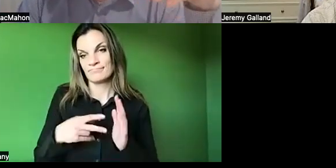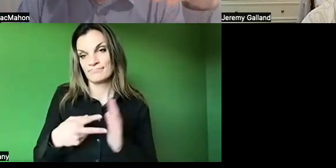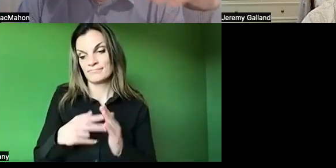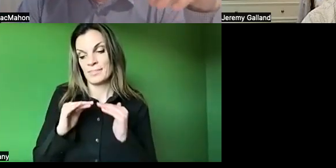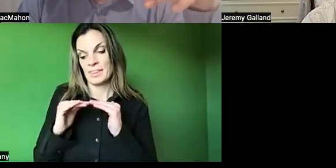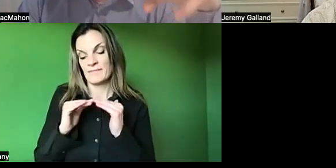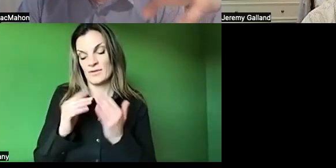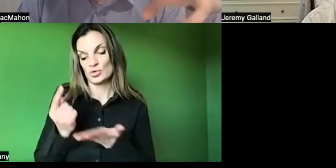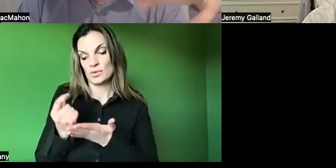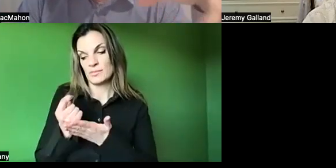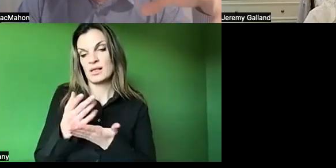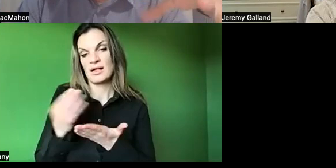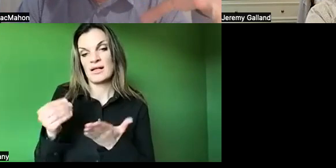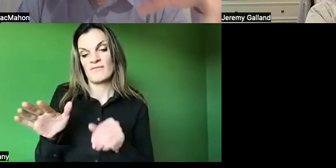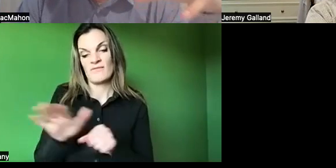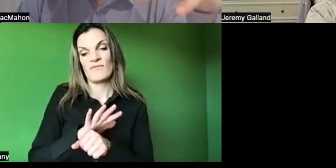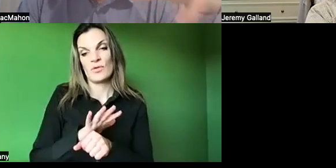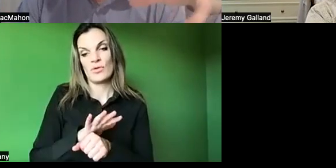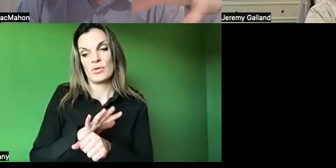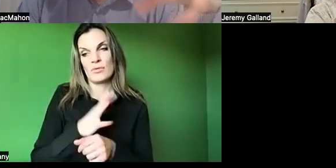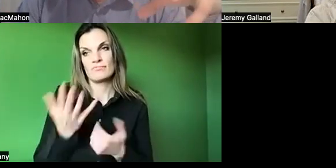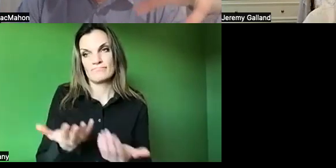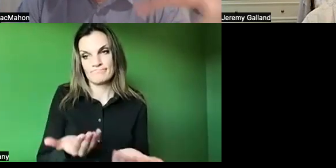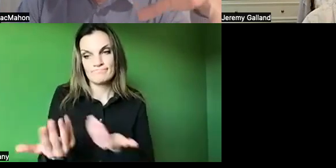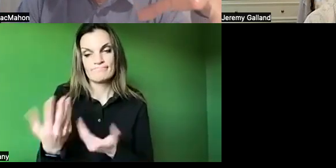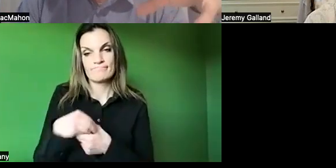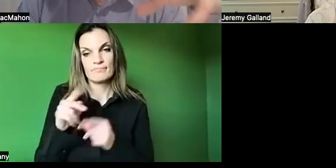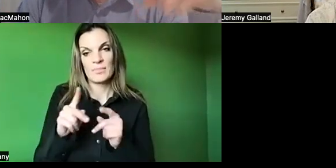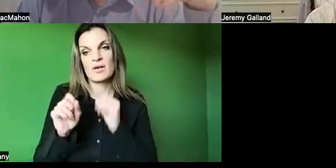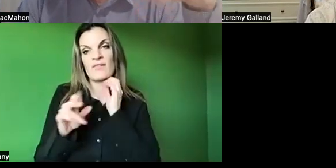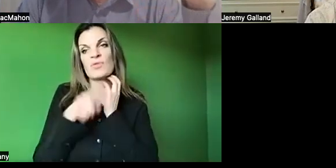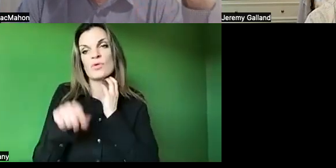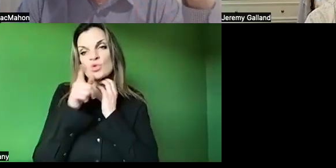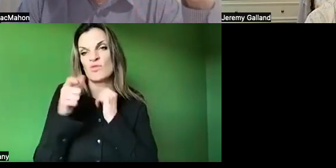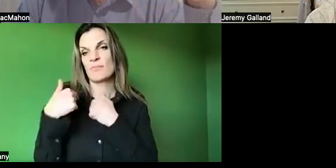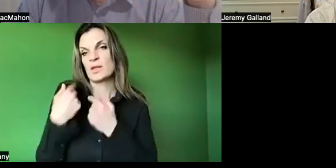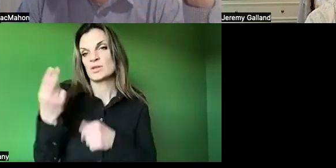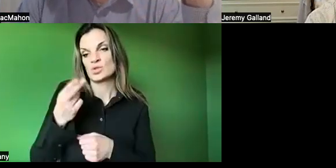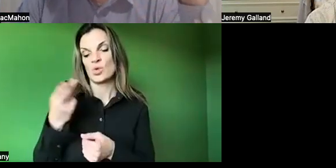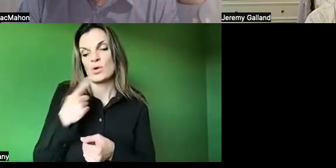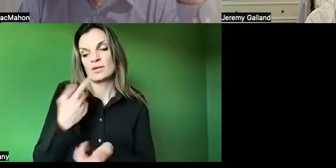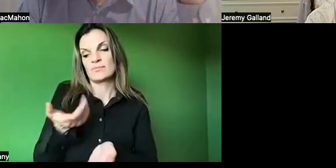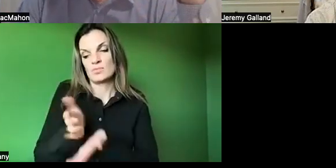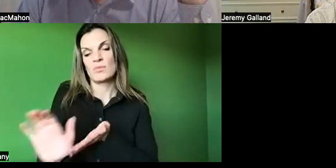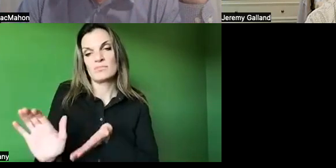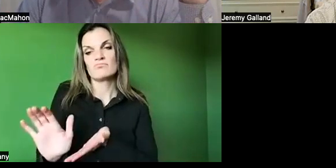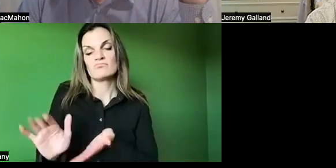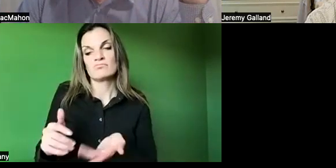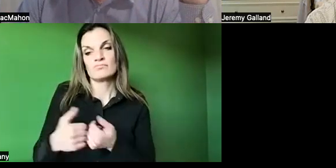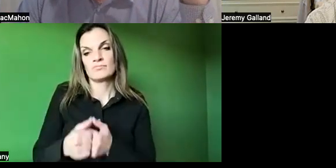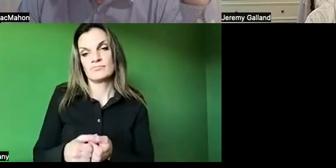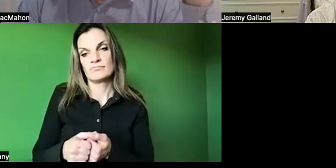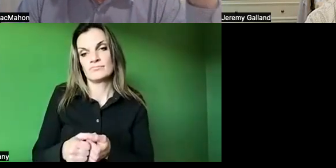treatment and full participation of all people, particularly groups who have historically been underrepresented or subject to discrimination.